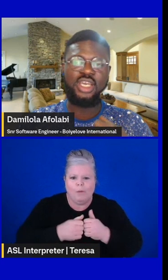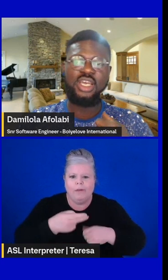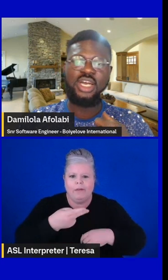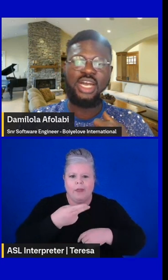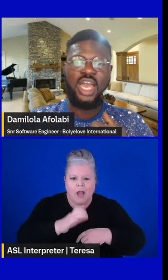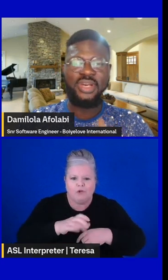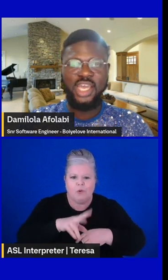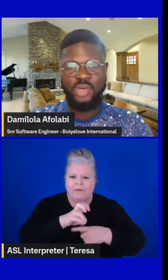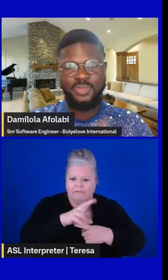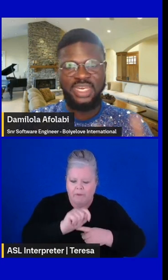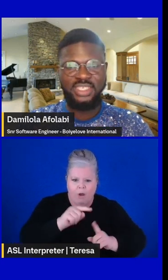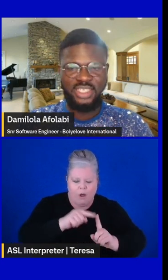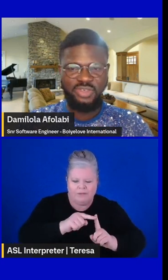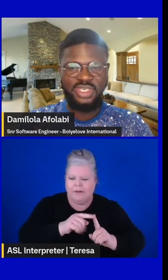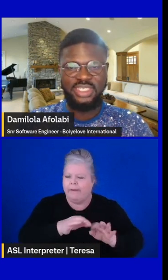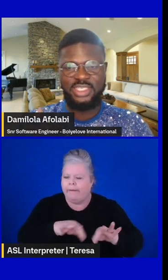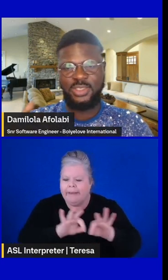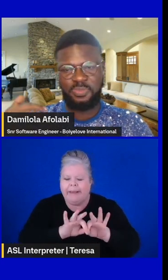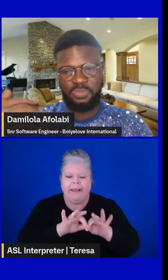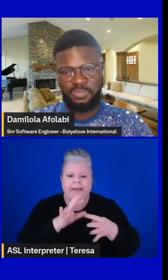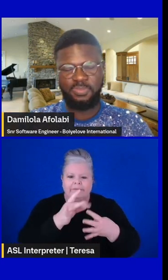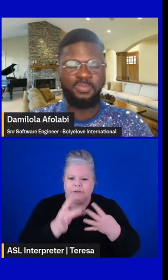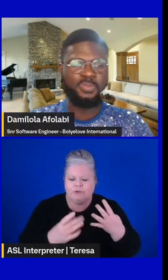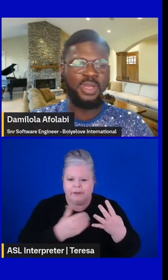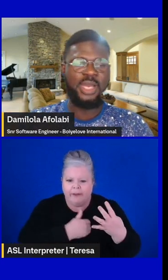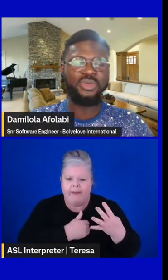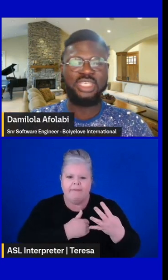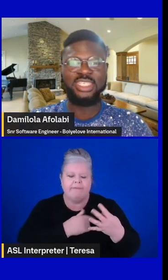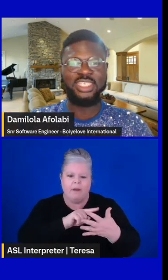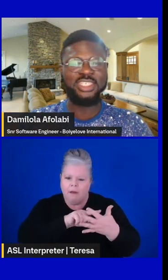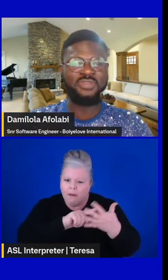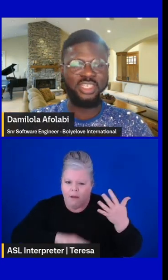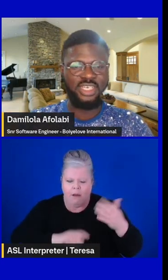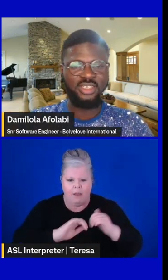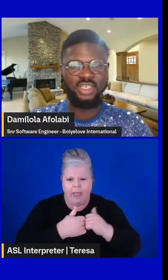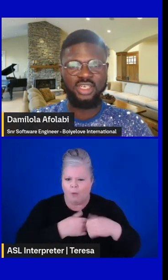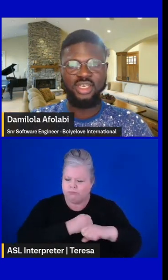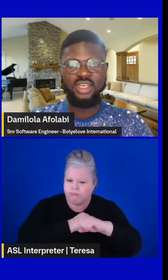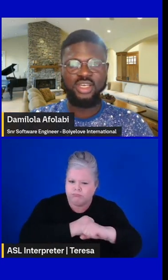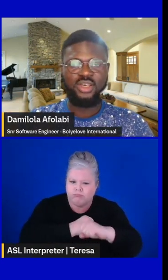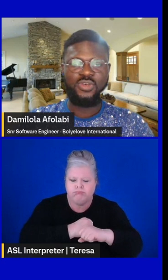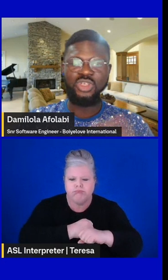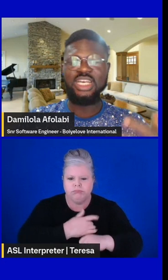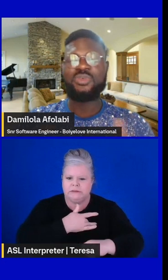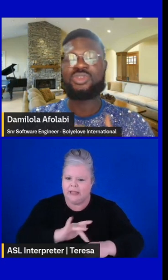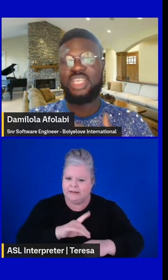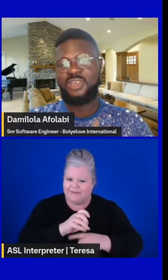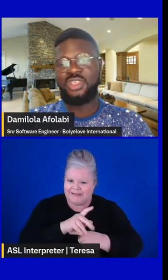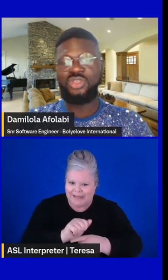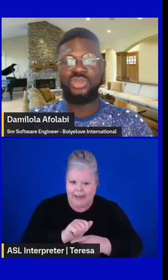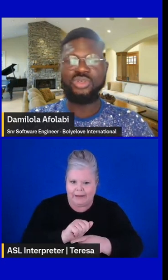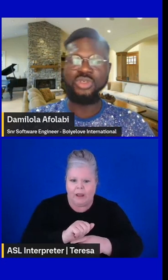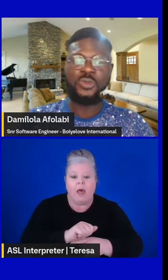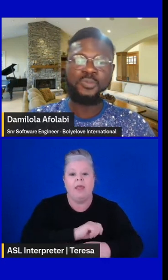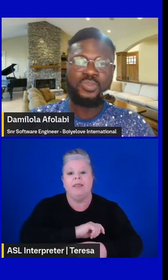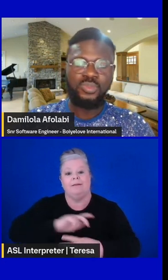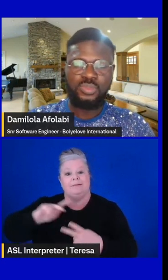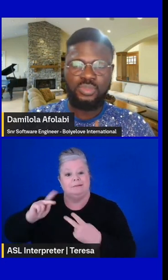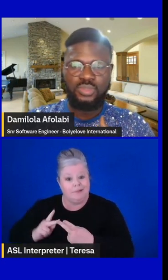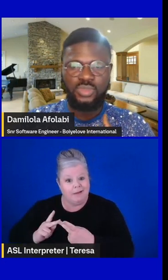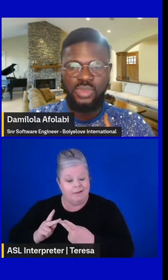features, how it helps manage, security, and protect sensitive data. Following that, we'll delve